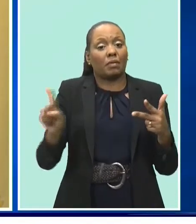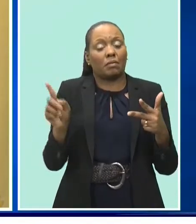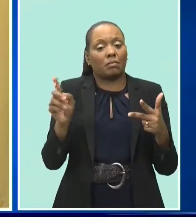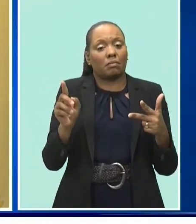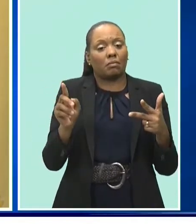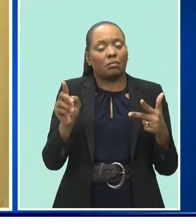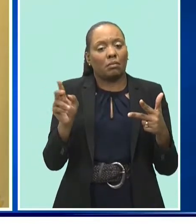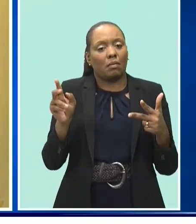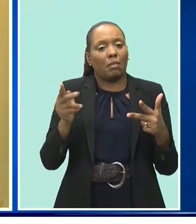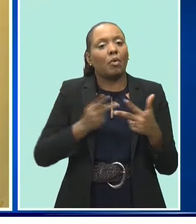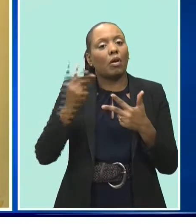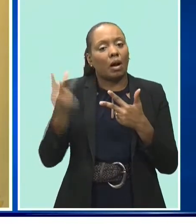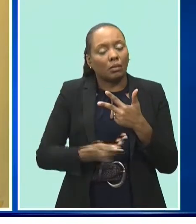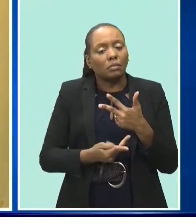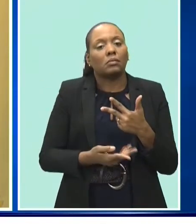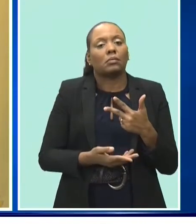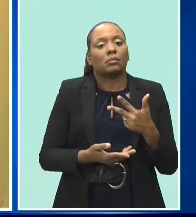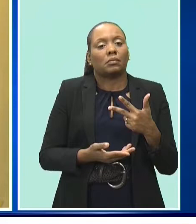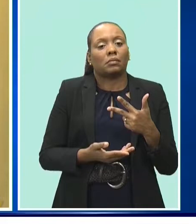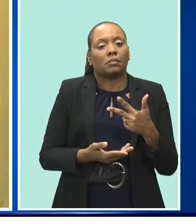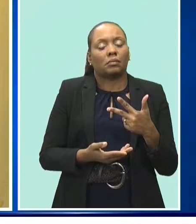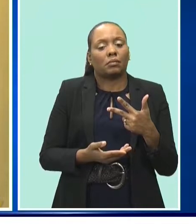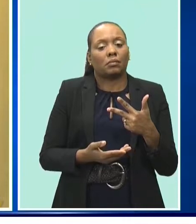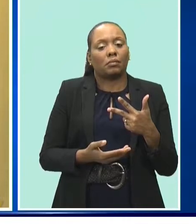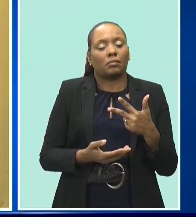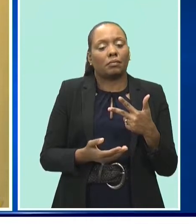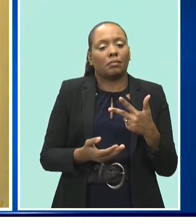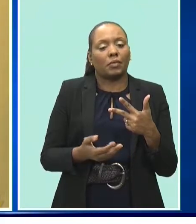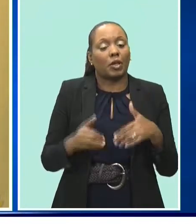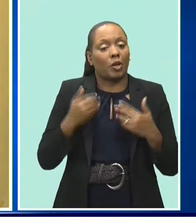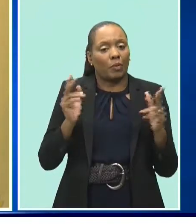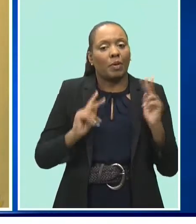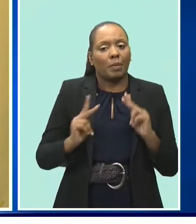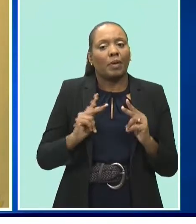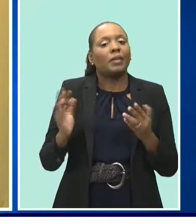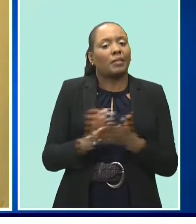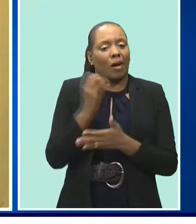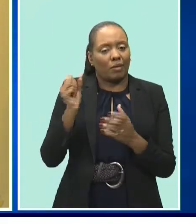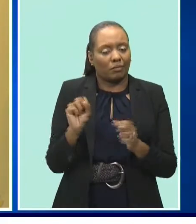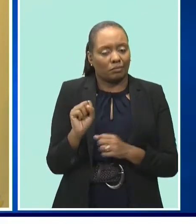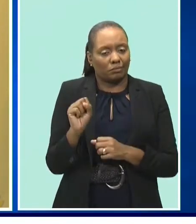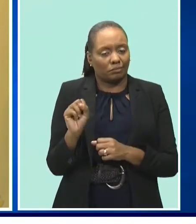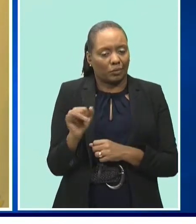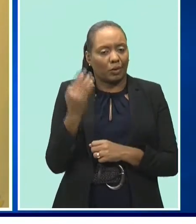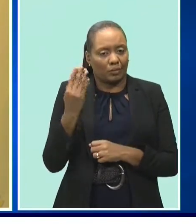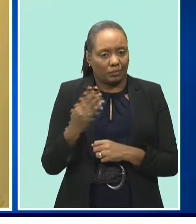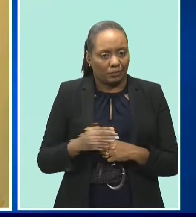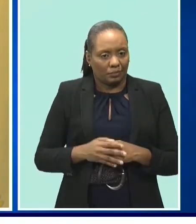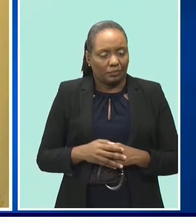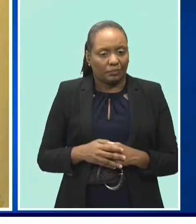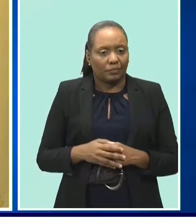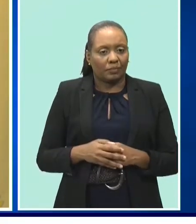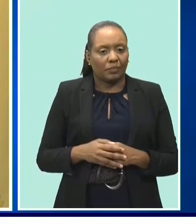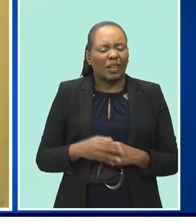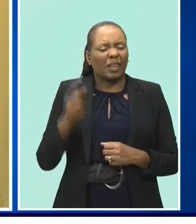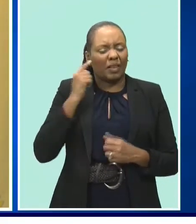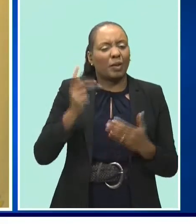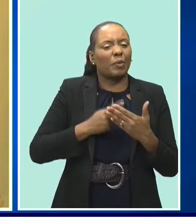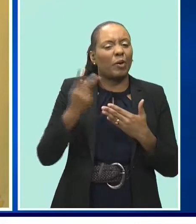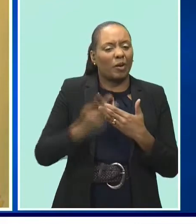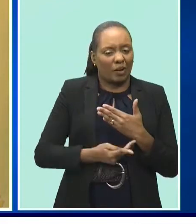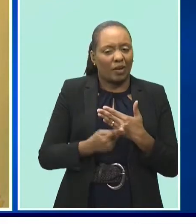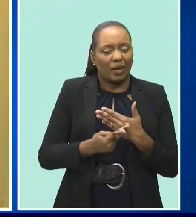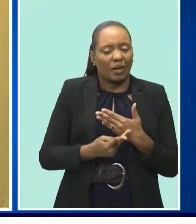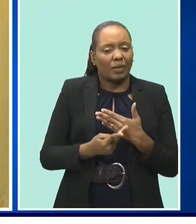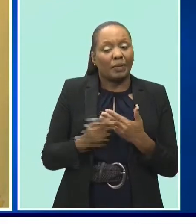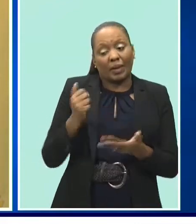case. Now, the program must have played some part in that achievement. He says many of the skills taught